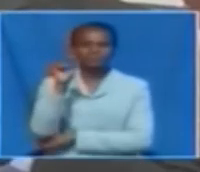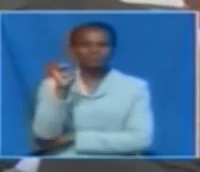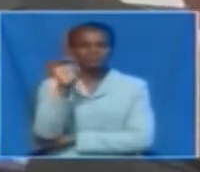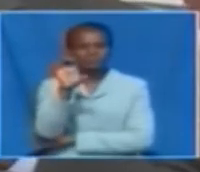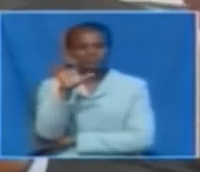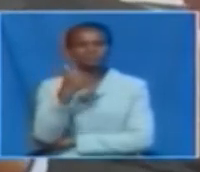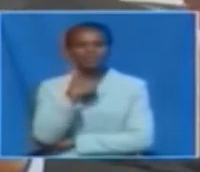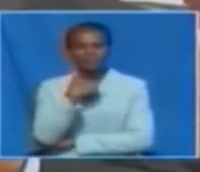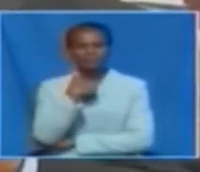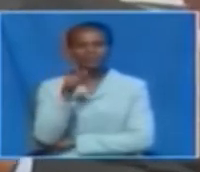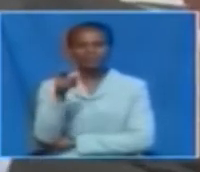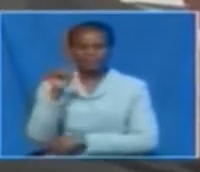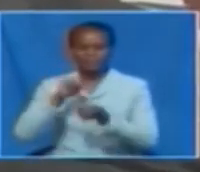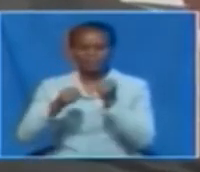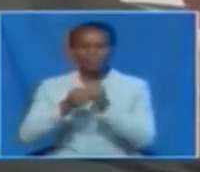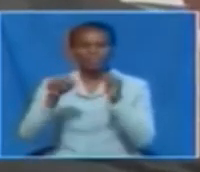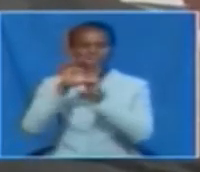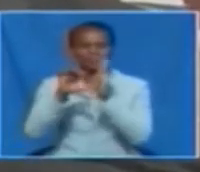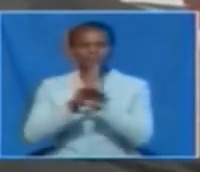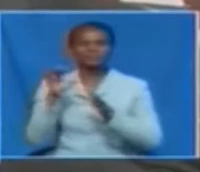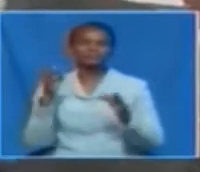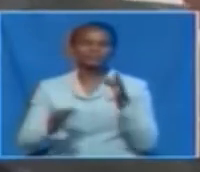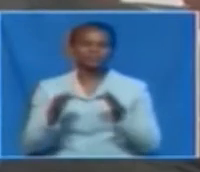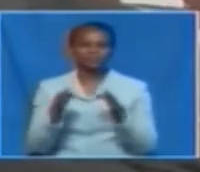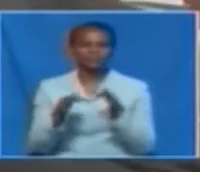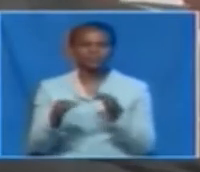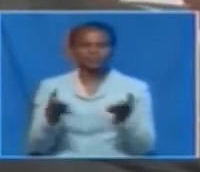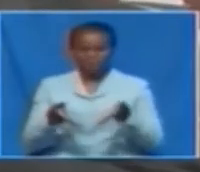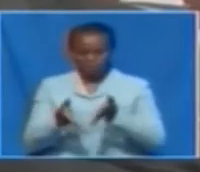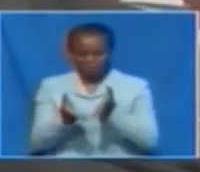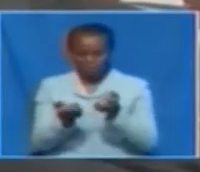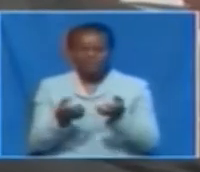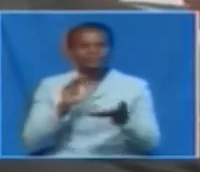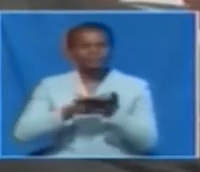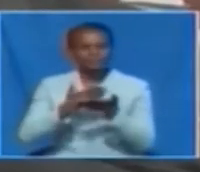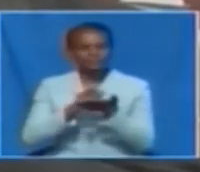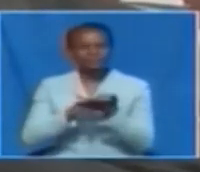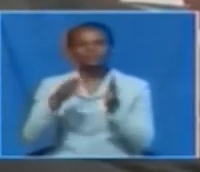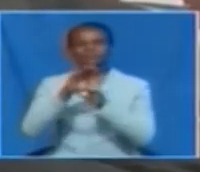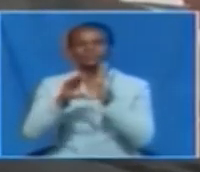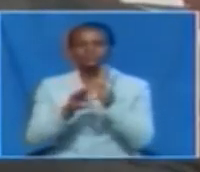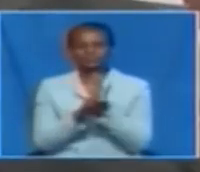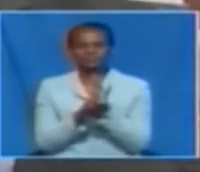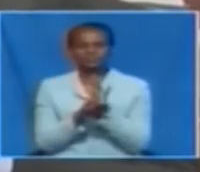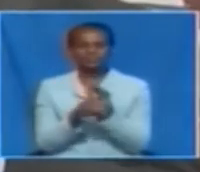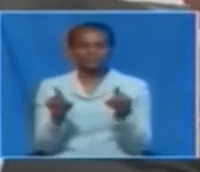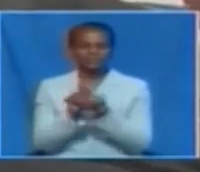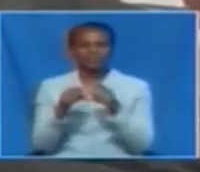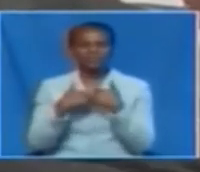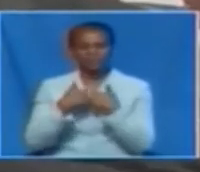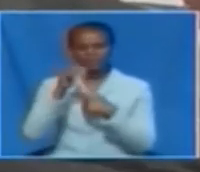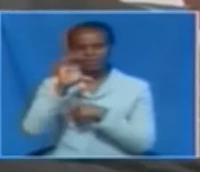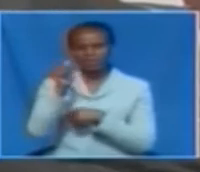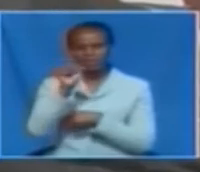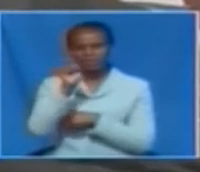have taken this matter to the Constitutional Court, seeking for interpretation of our Constitution. And there the case